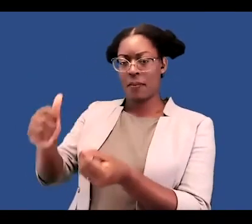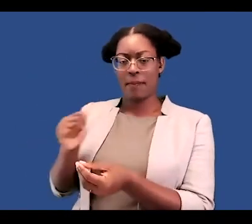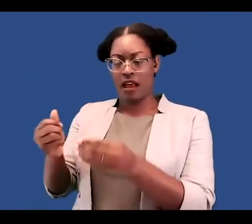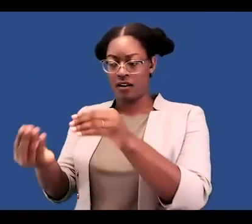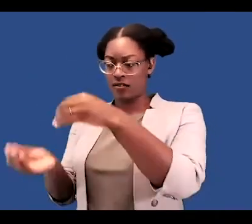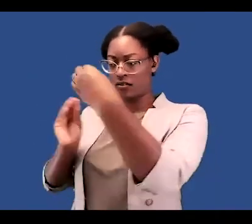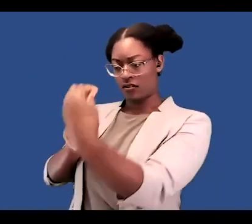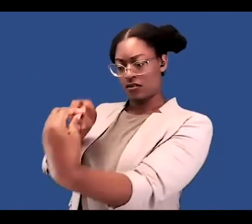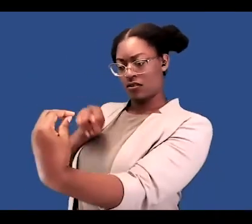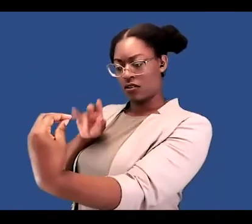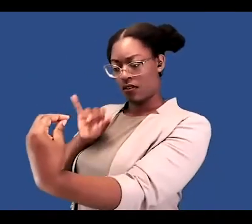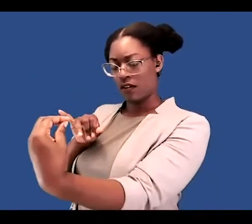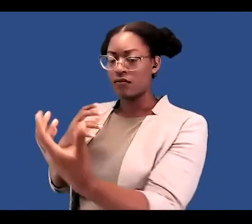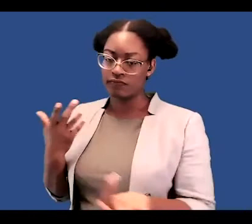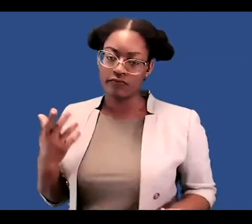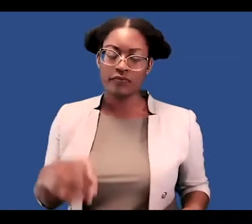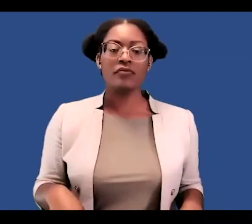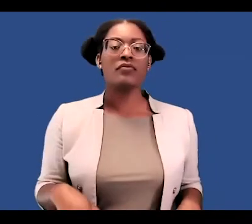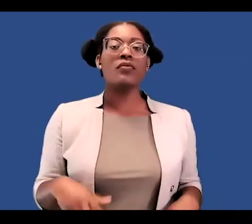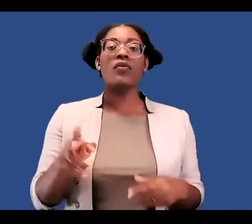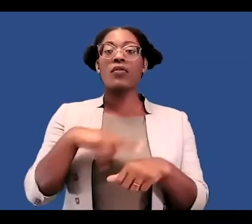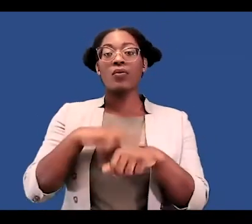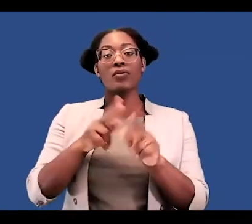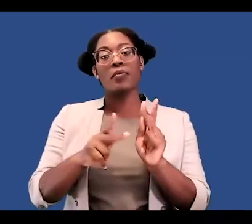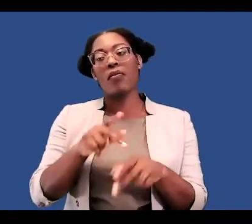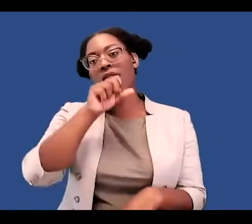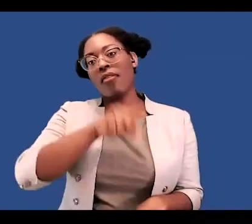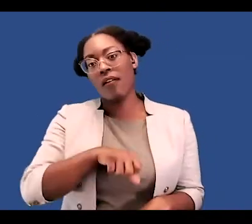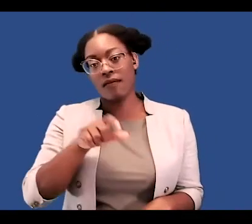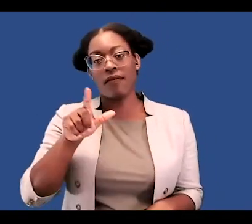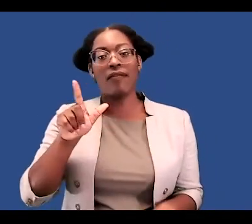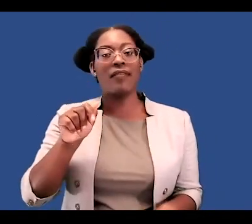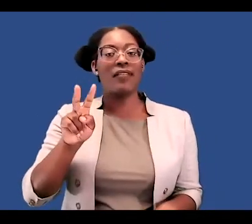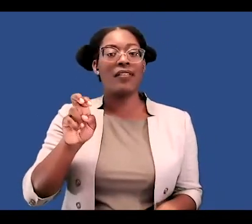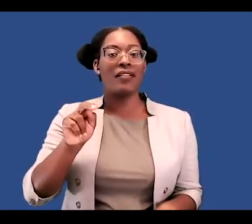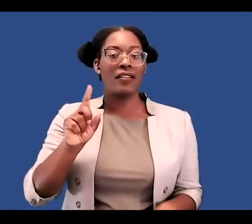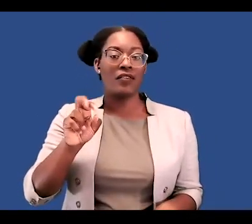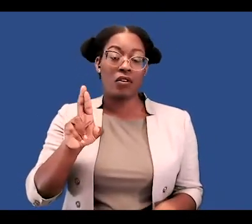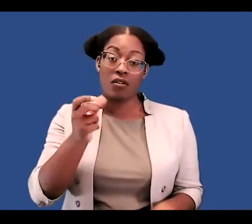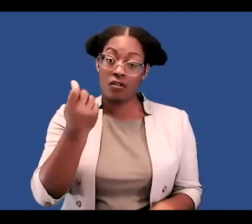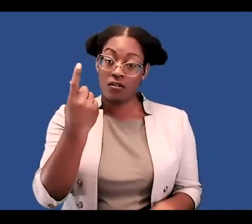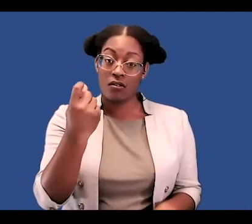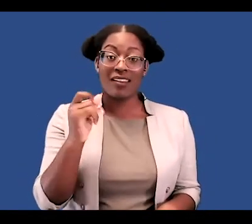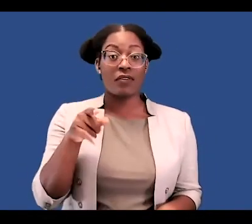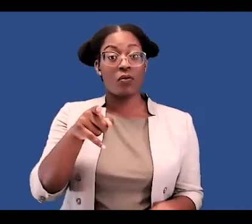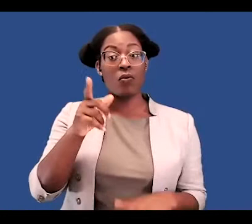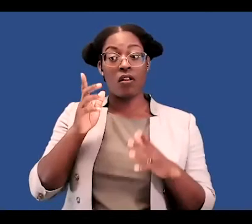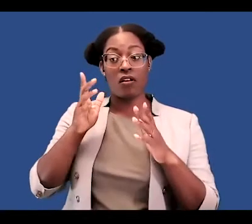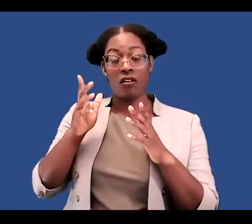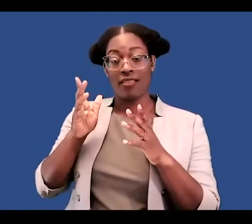Of course, people always love lavender. It's soothing. It's very strong and can get very bitter. So you have to be careful of how long you